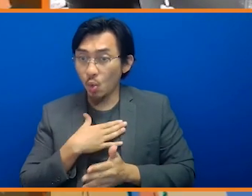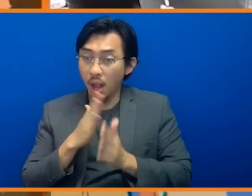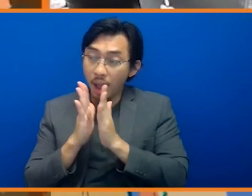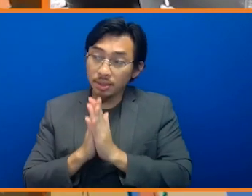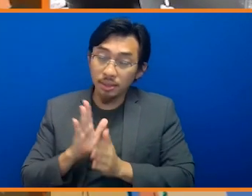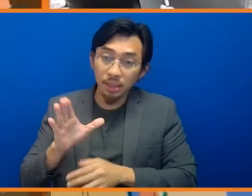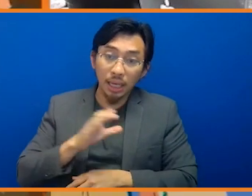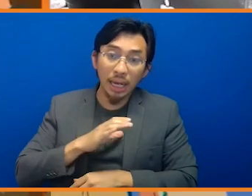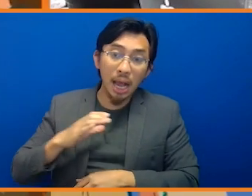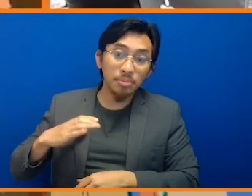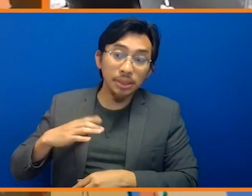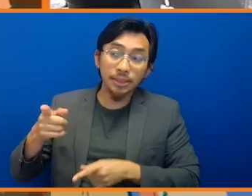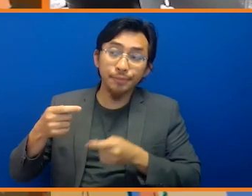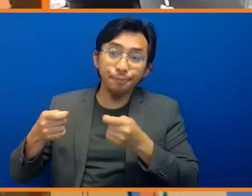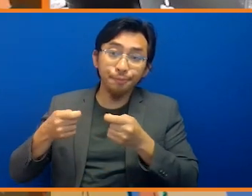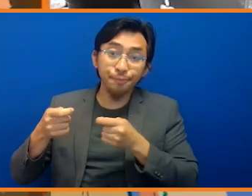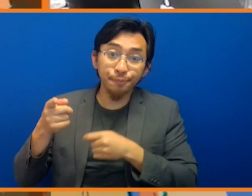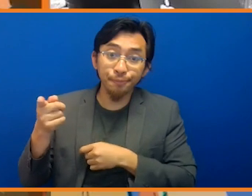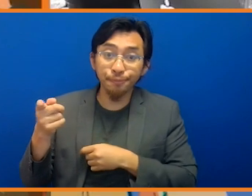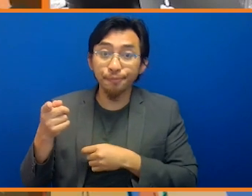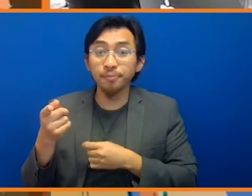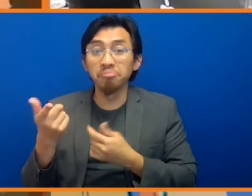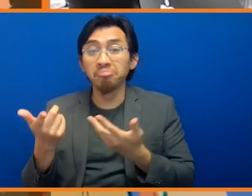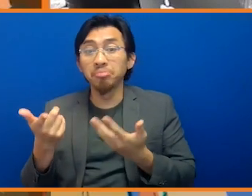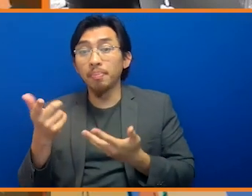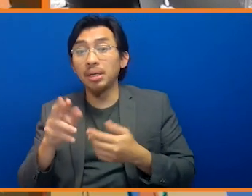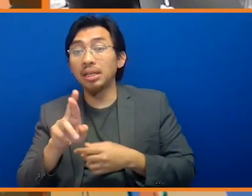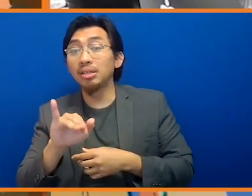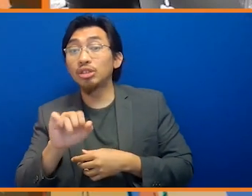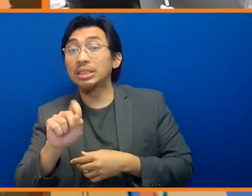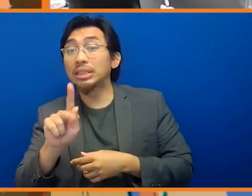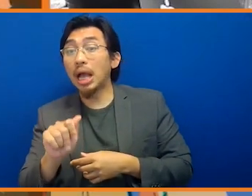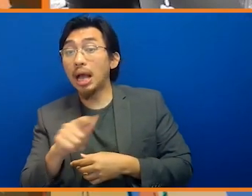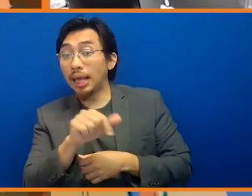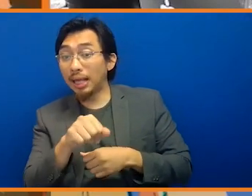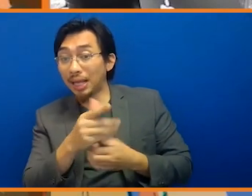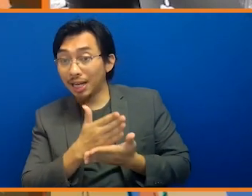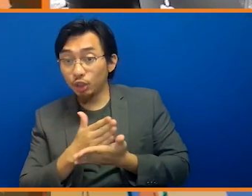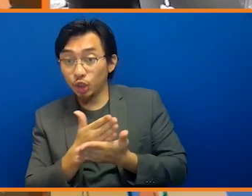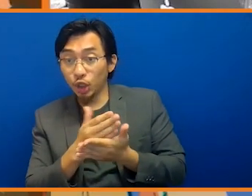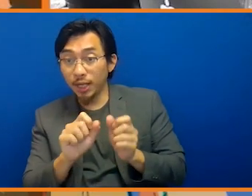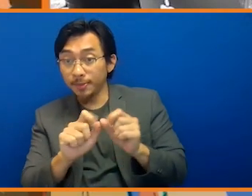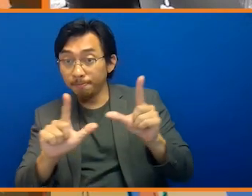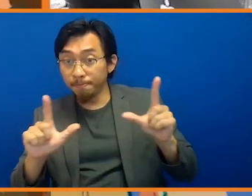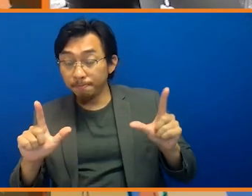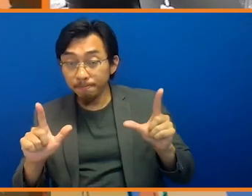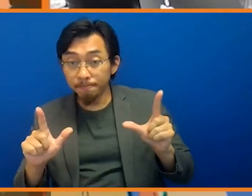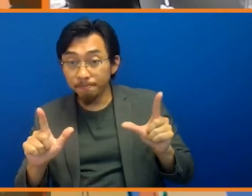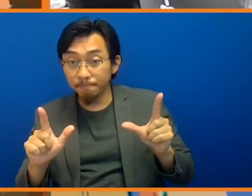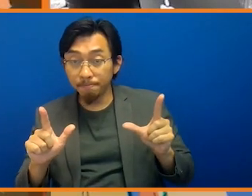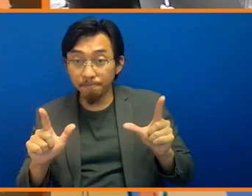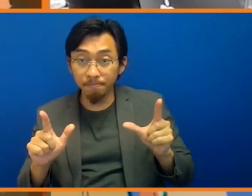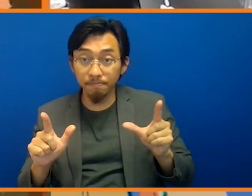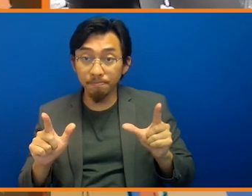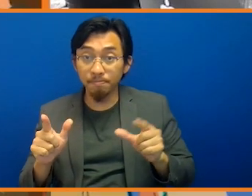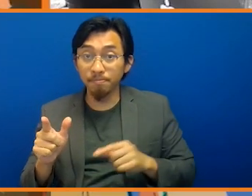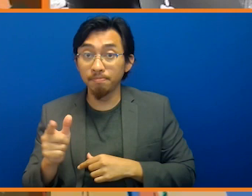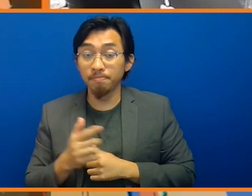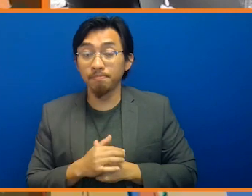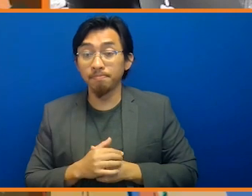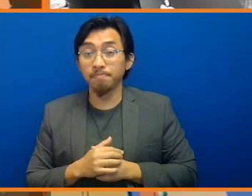ask the committee. Maybe either Rizka can share the screen,